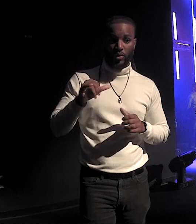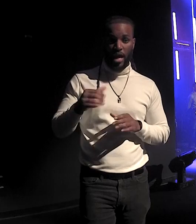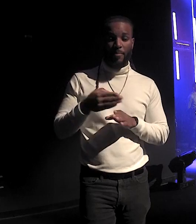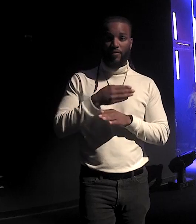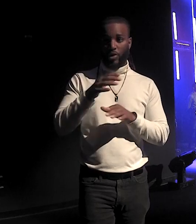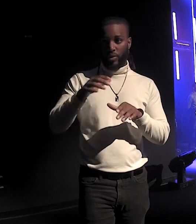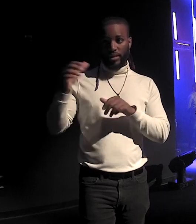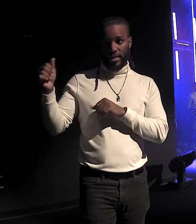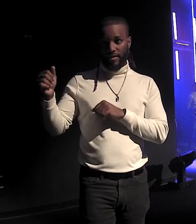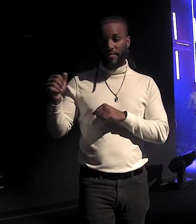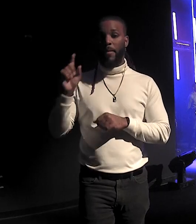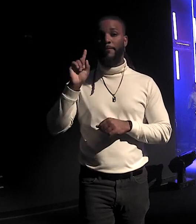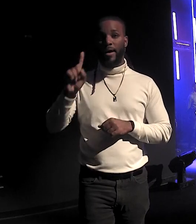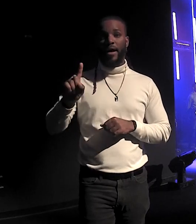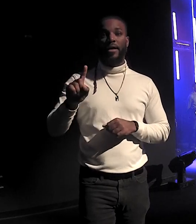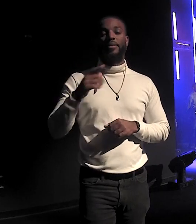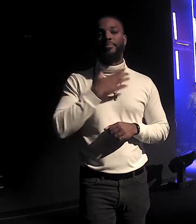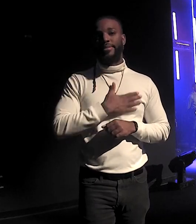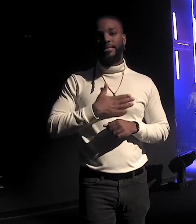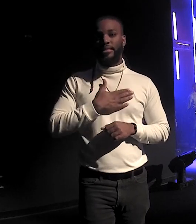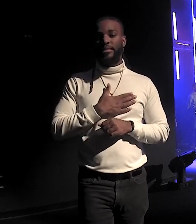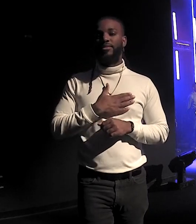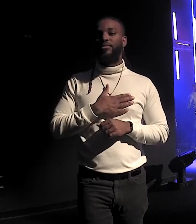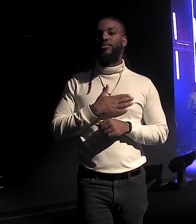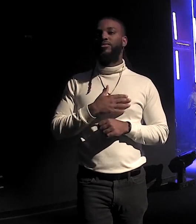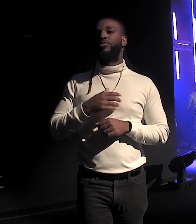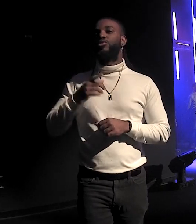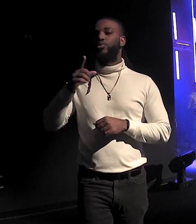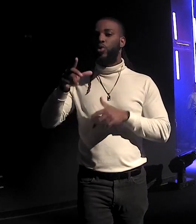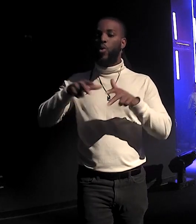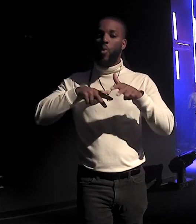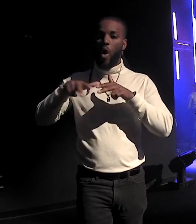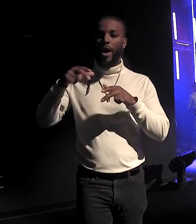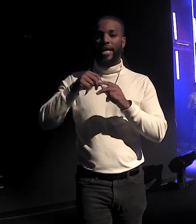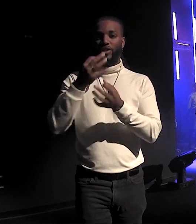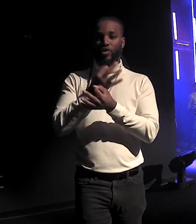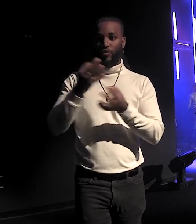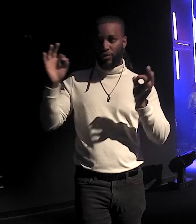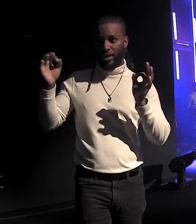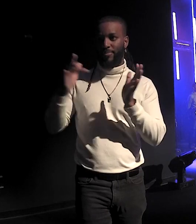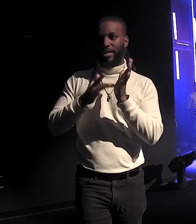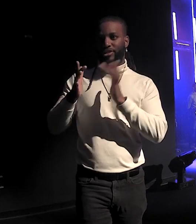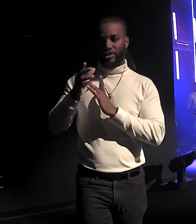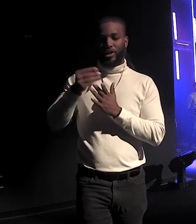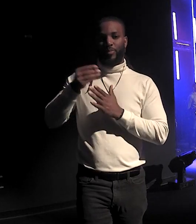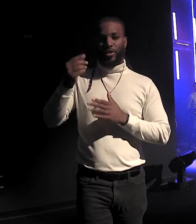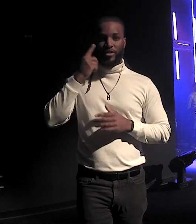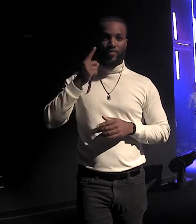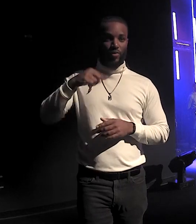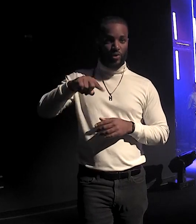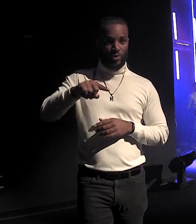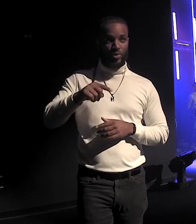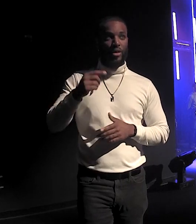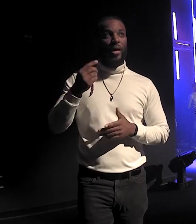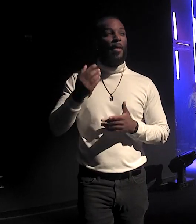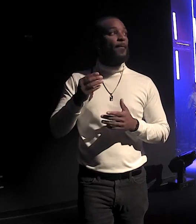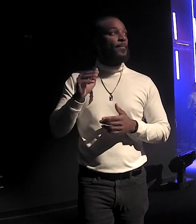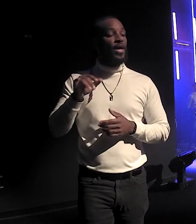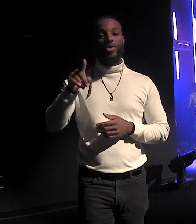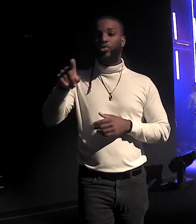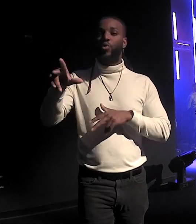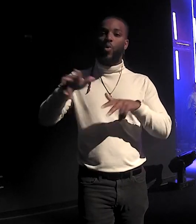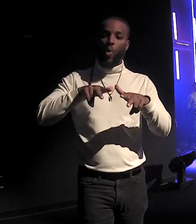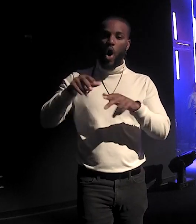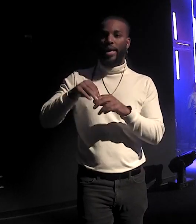before you go. But may you walk in the freedom that Jesus has purchased for you. And may you walk in